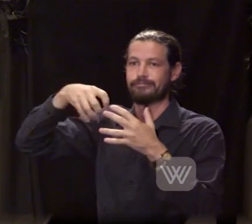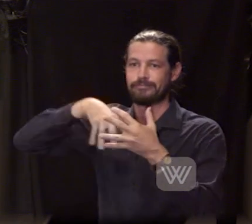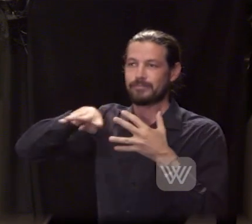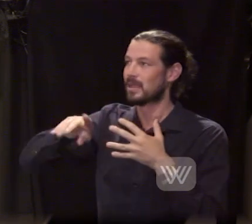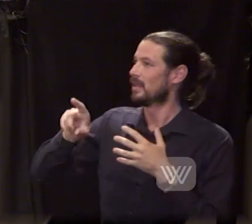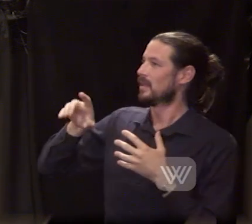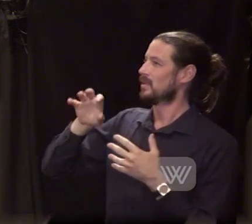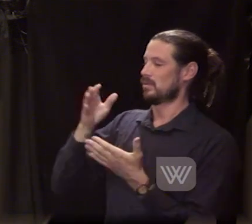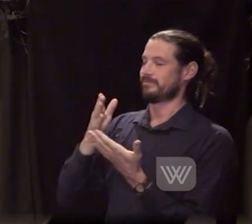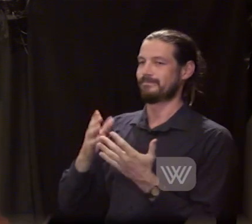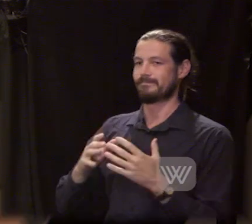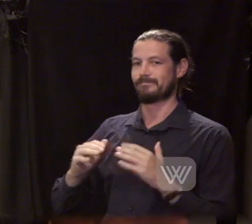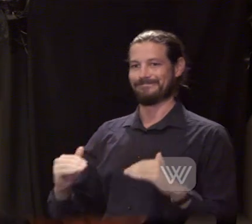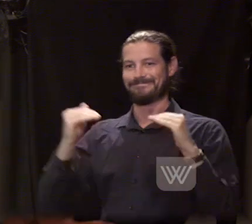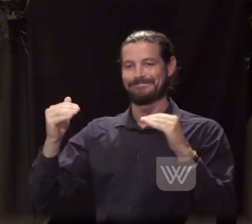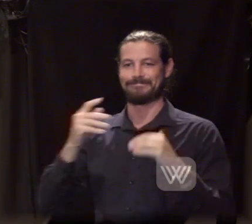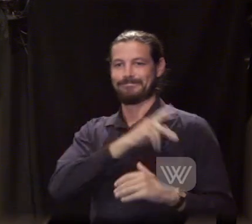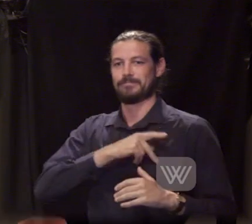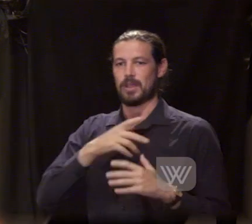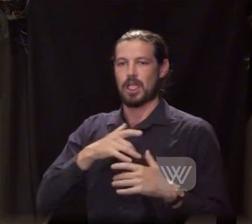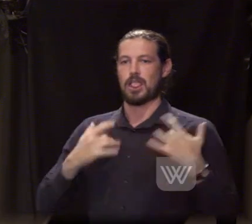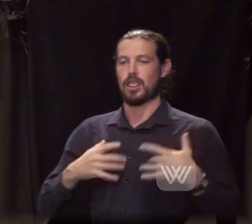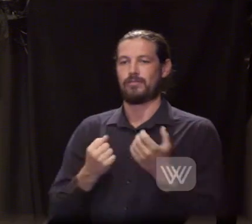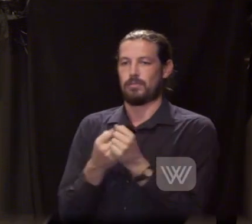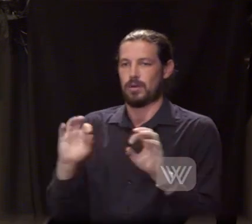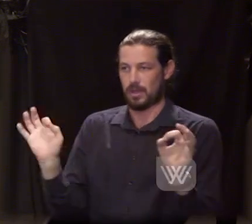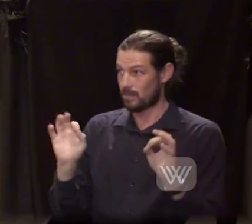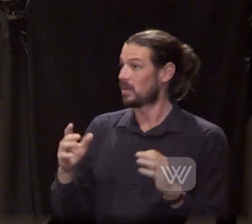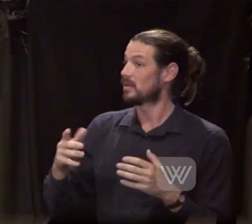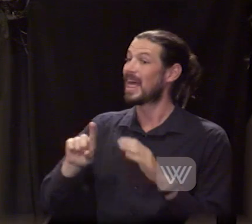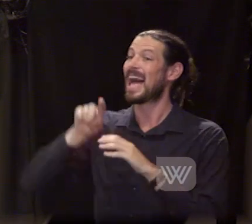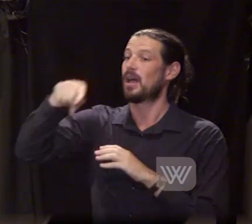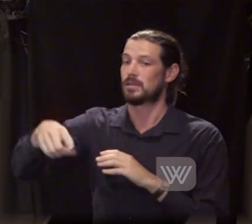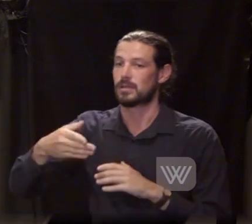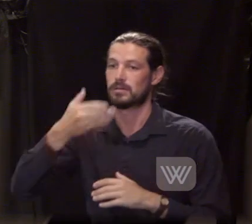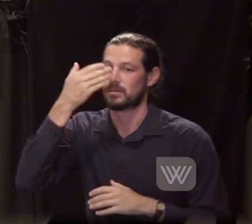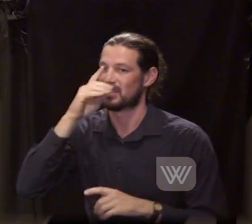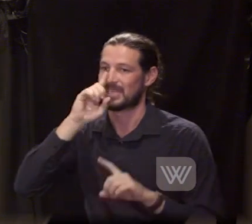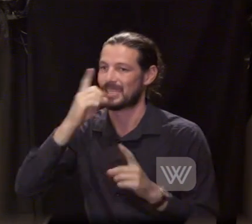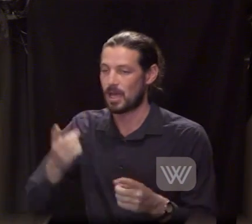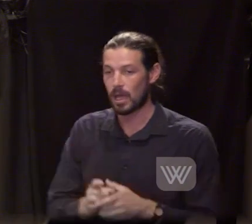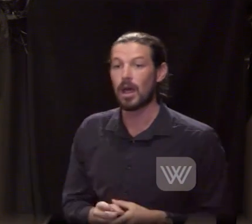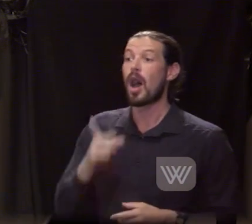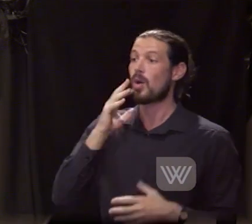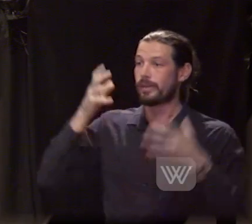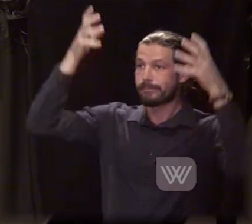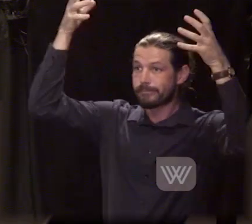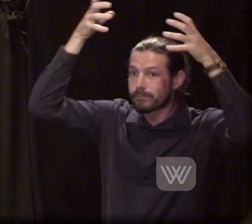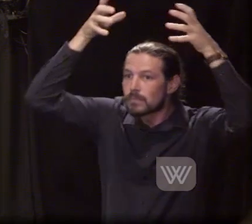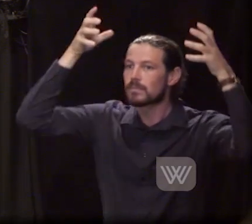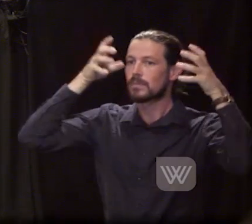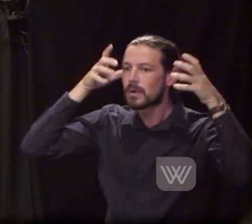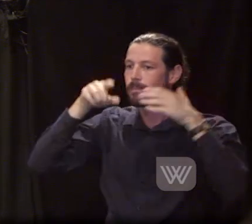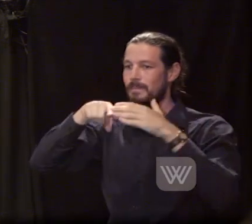system, but it is sealed off from the outside. You couldn't smell the outside, and even when we went outside in our suits, we couldn't smell it either. Of